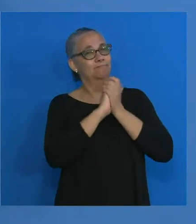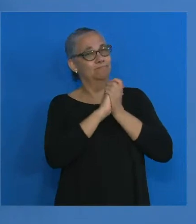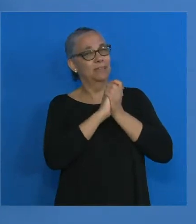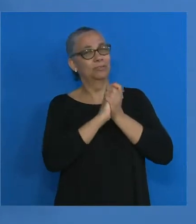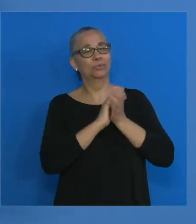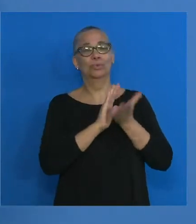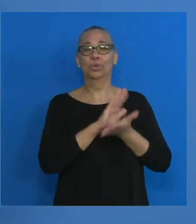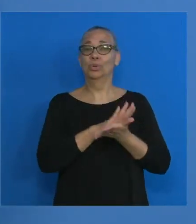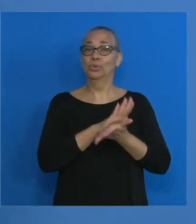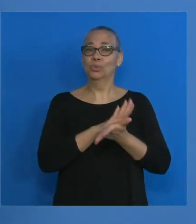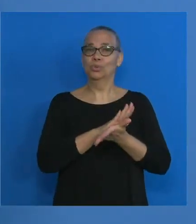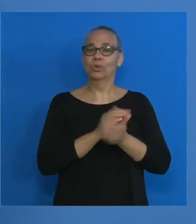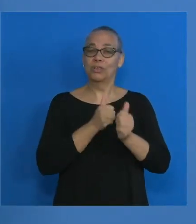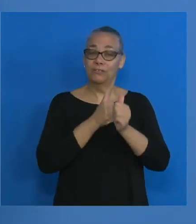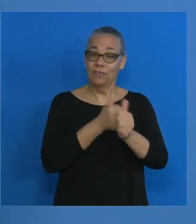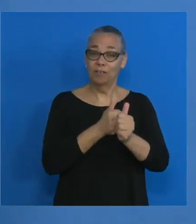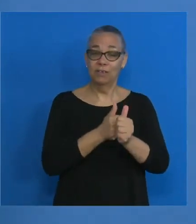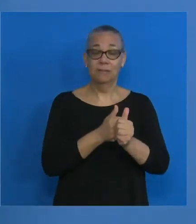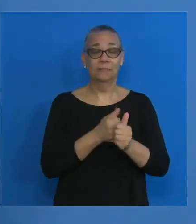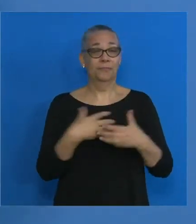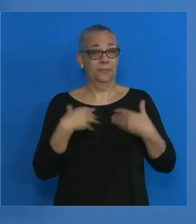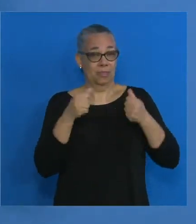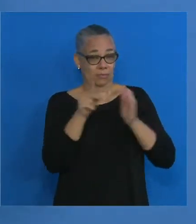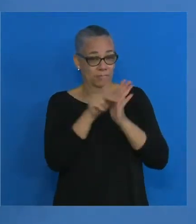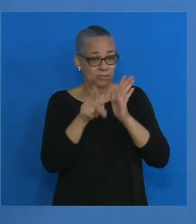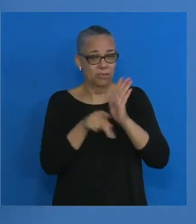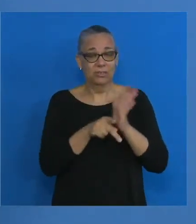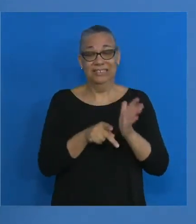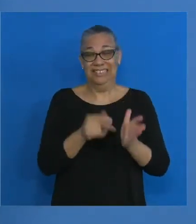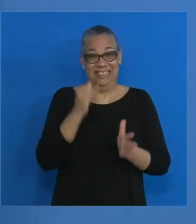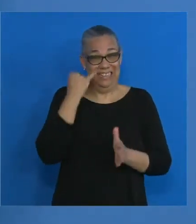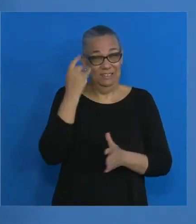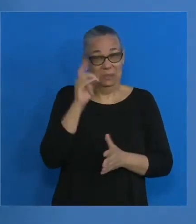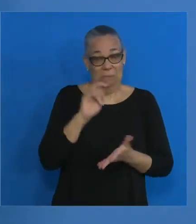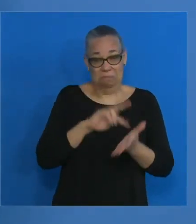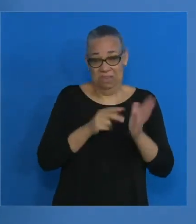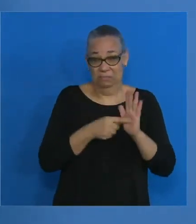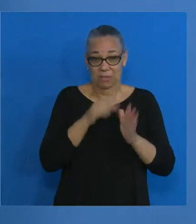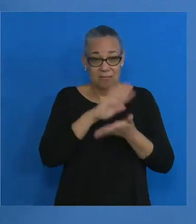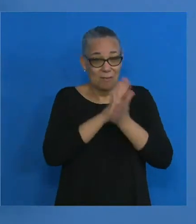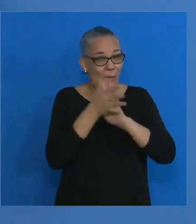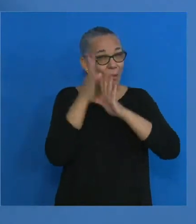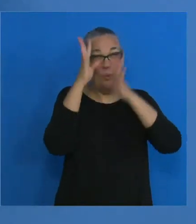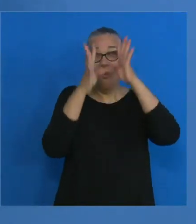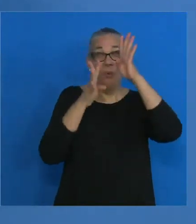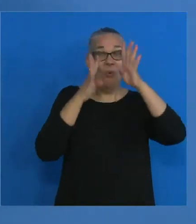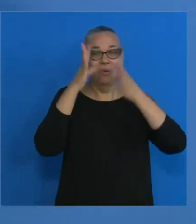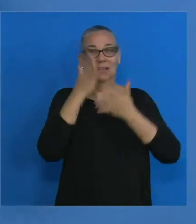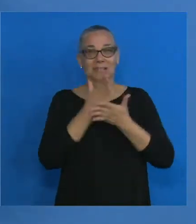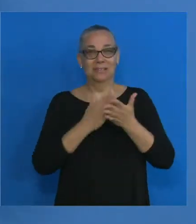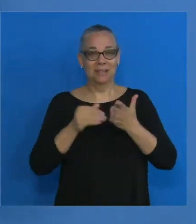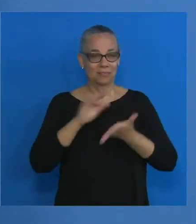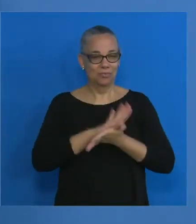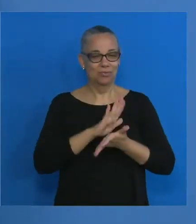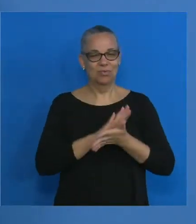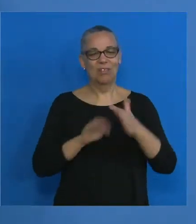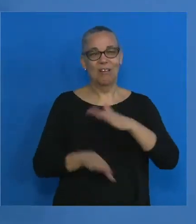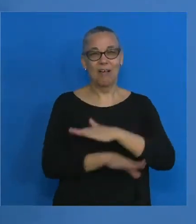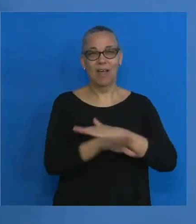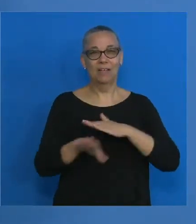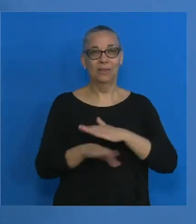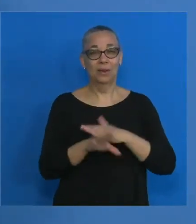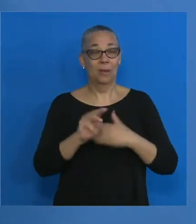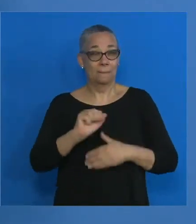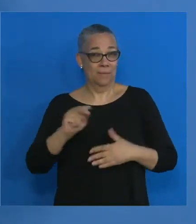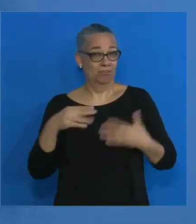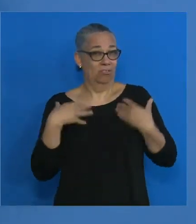part, following public health guidance, even if it means getting creative. Some schools, for example, under Ministry of Health